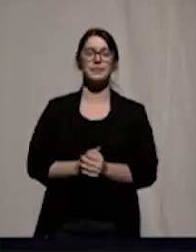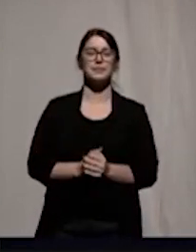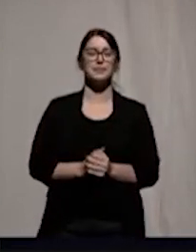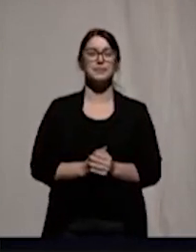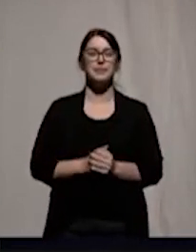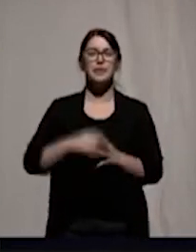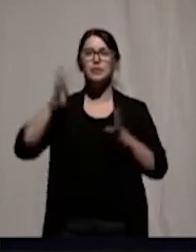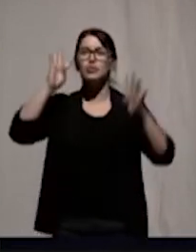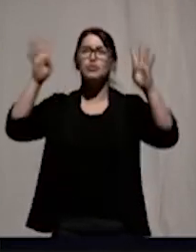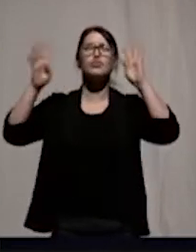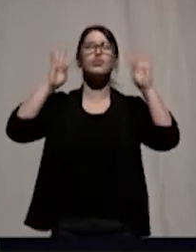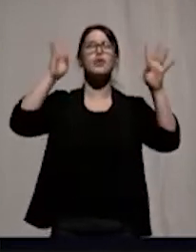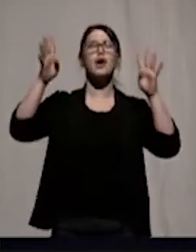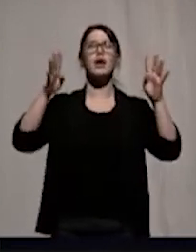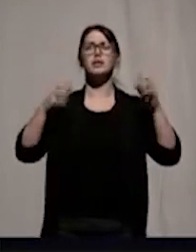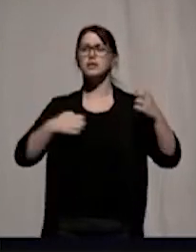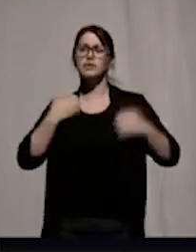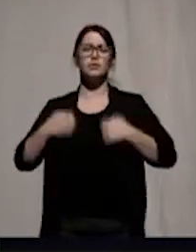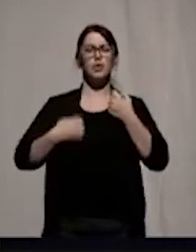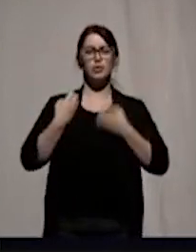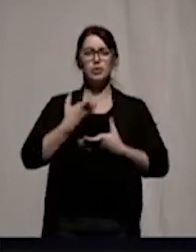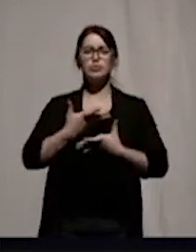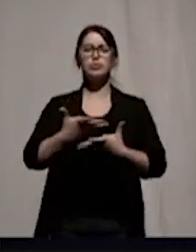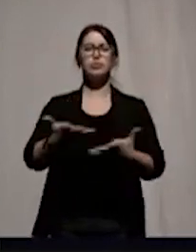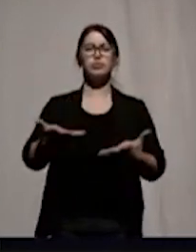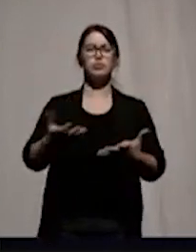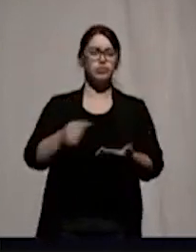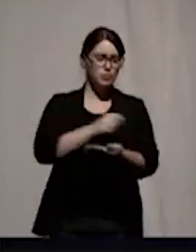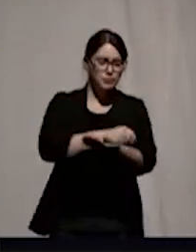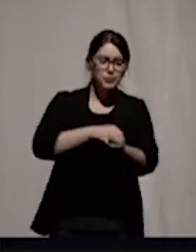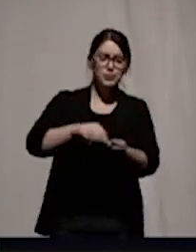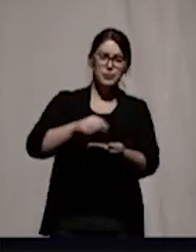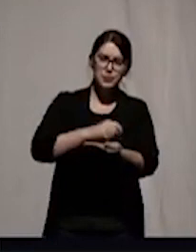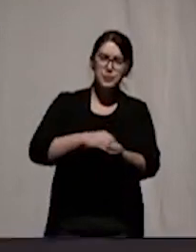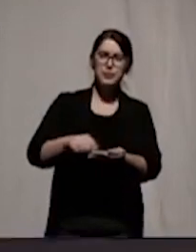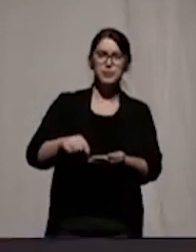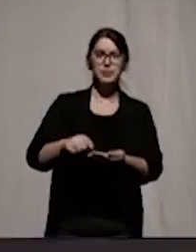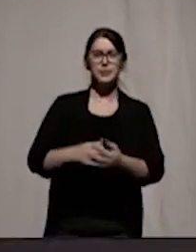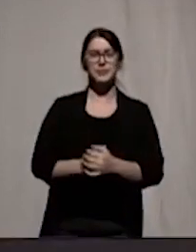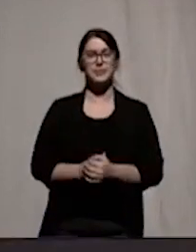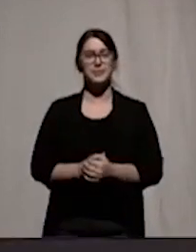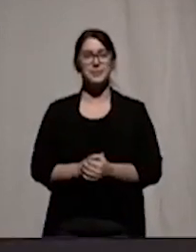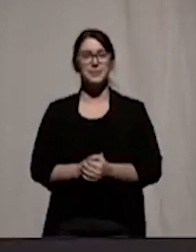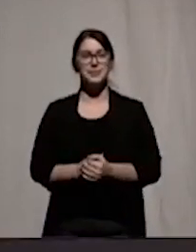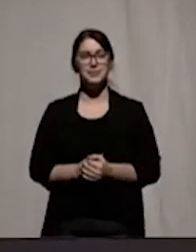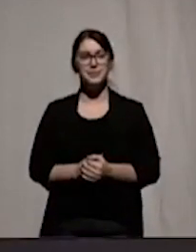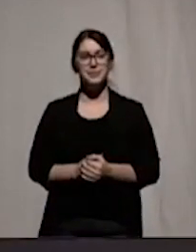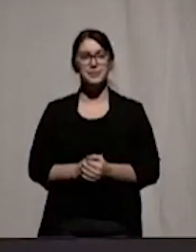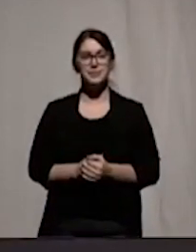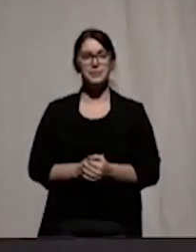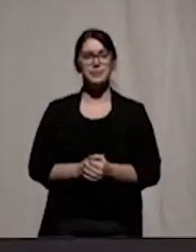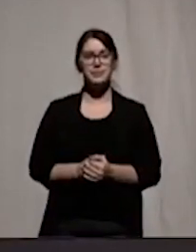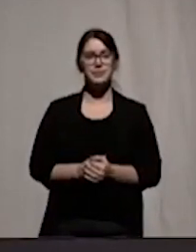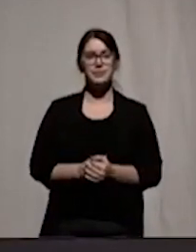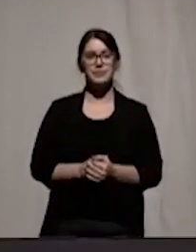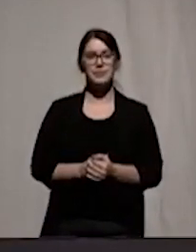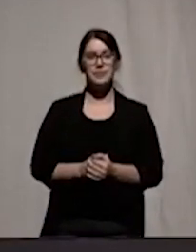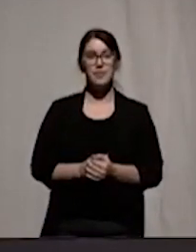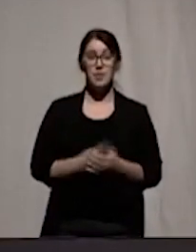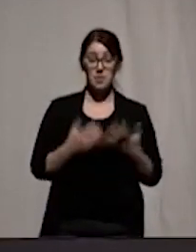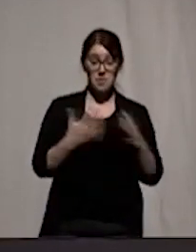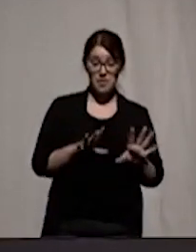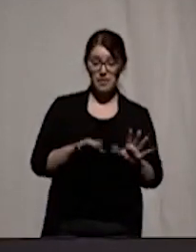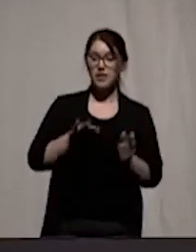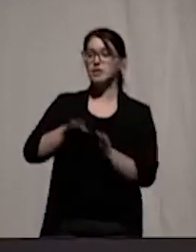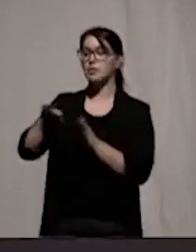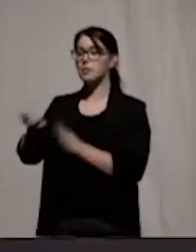to just release the emotion of that one song or that one time out of one song, and then you can put it aside and then move on to the next practice and